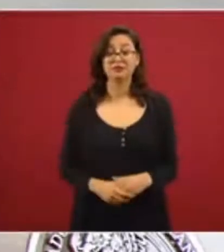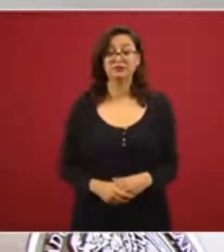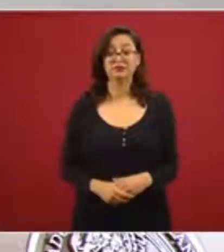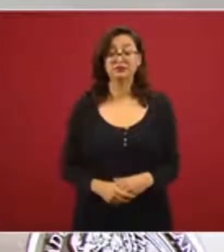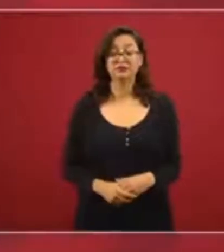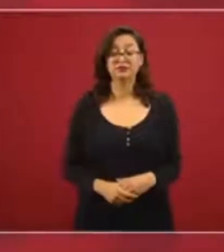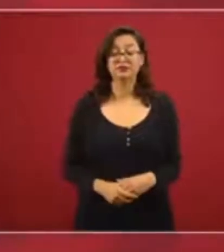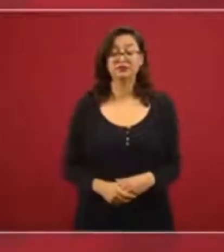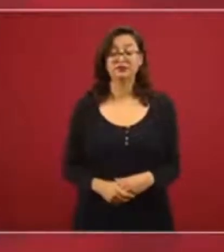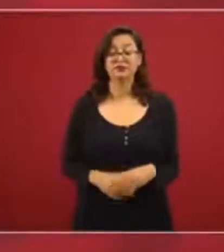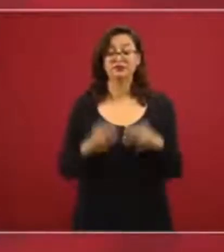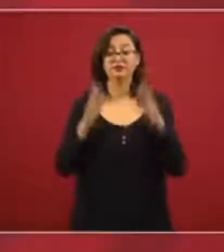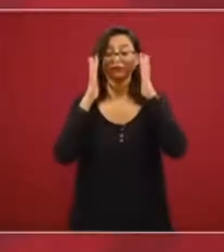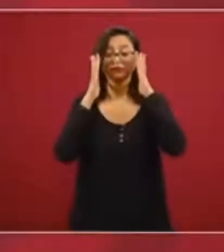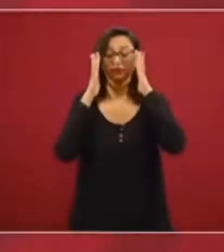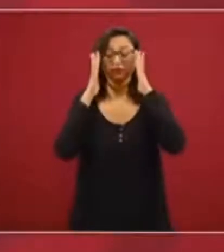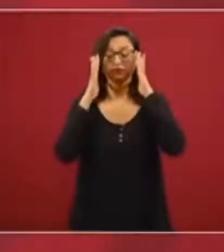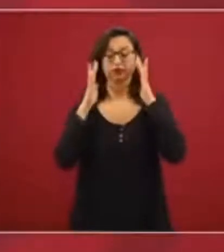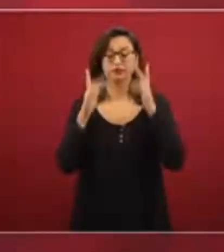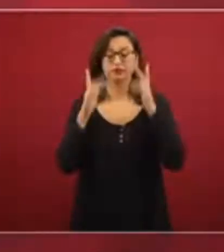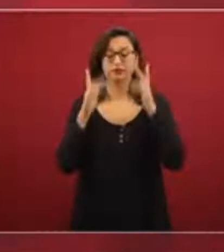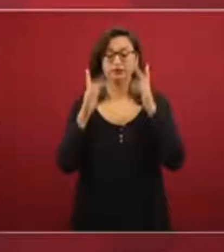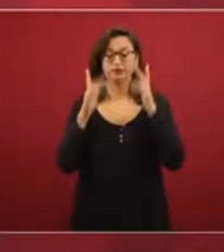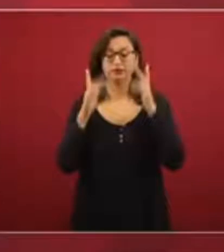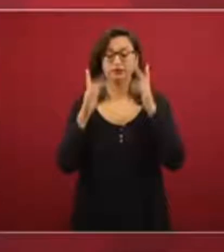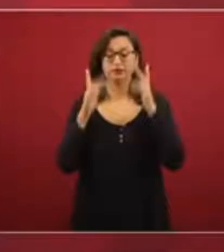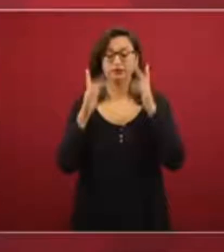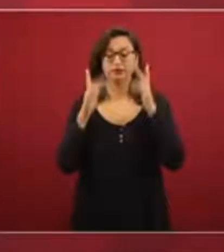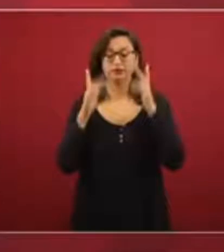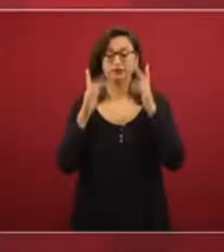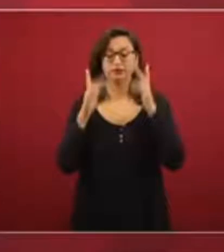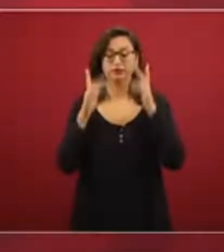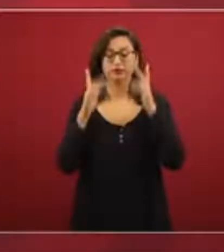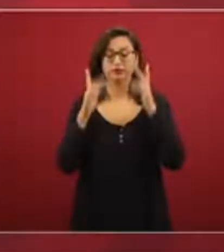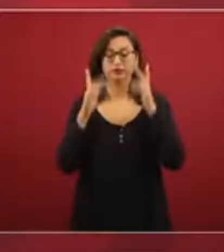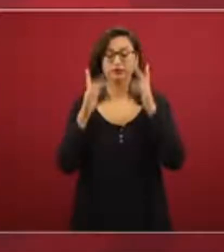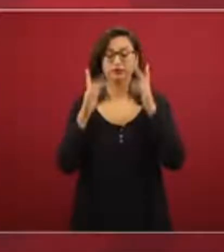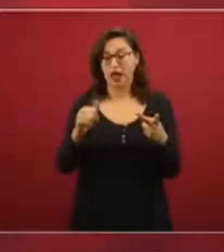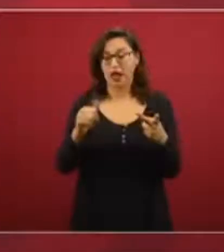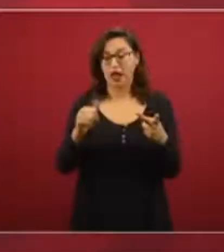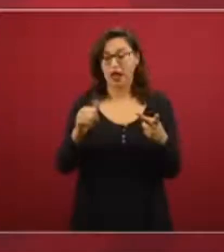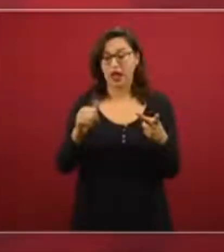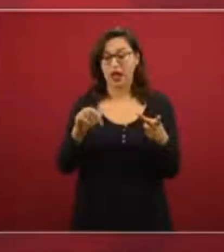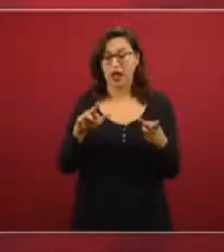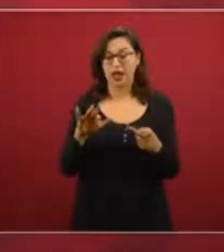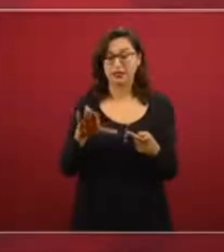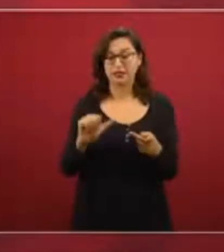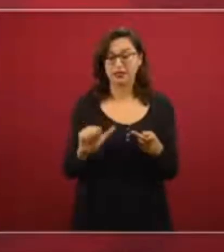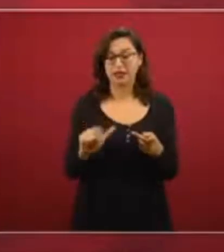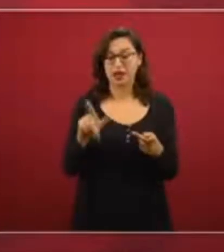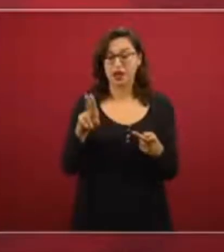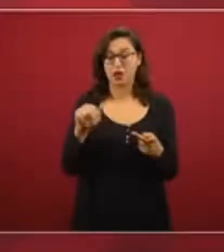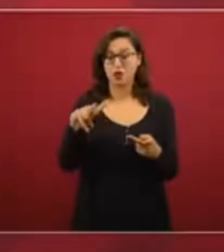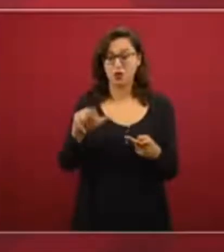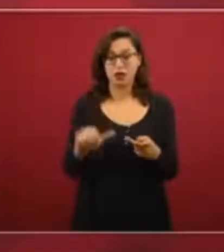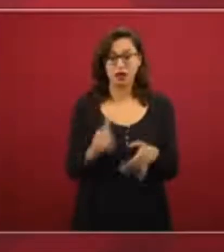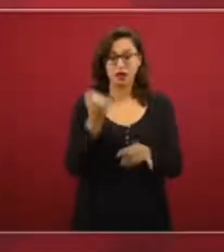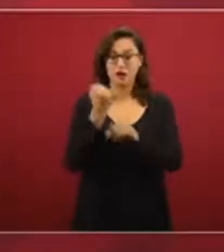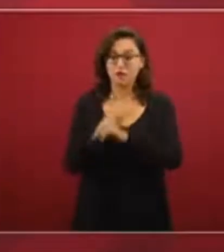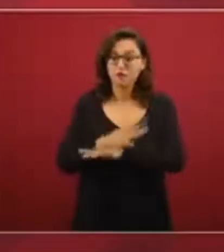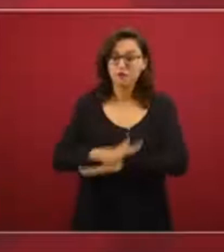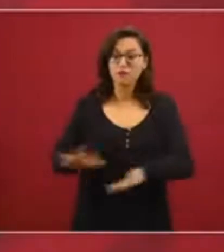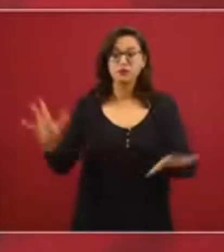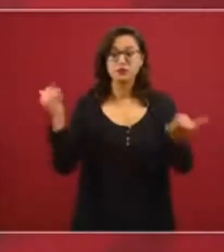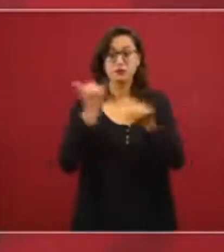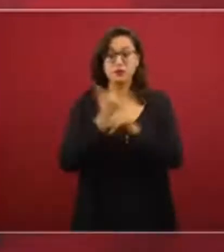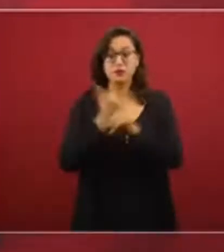Lo de García Luna, The matter of Garcia Luna, toda la información,